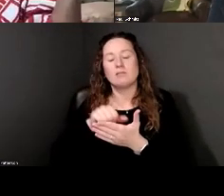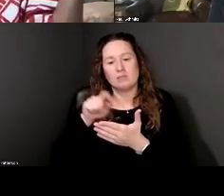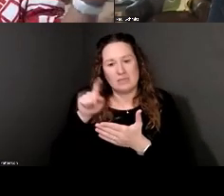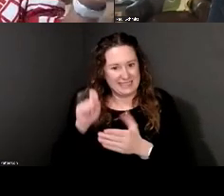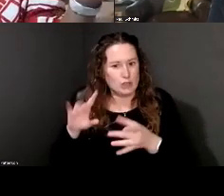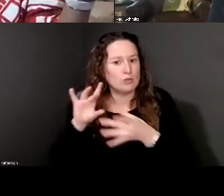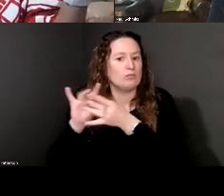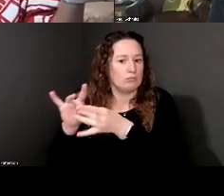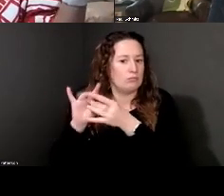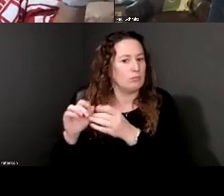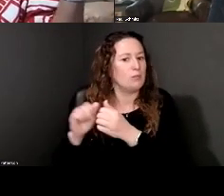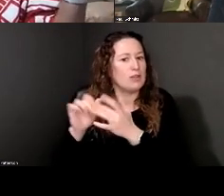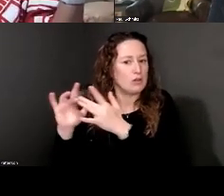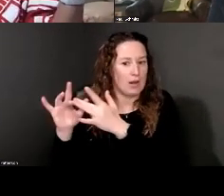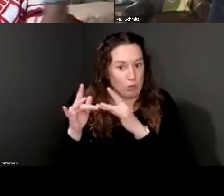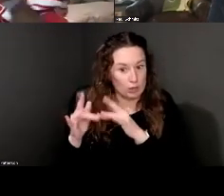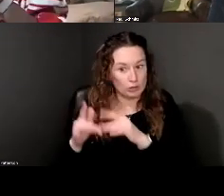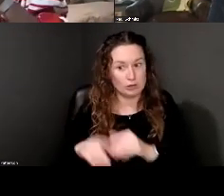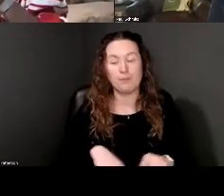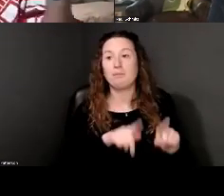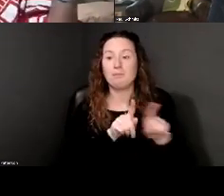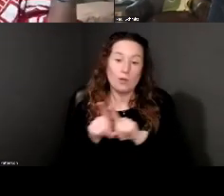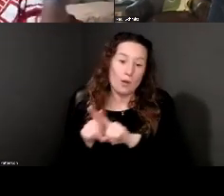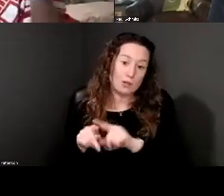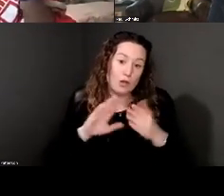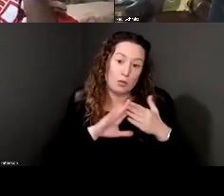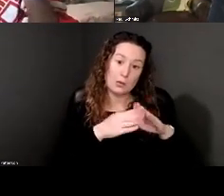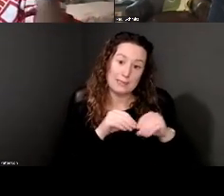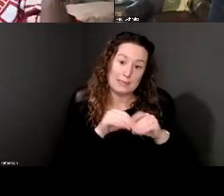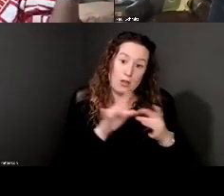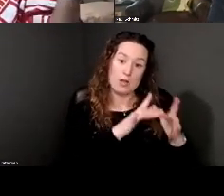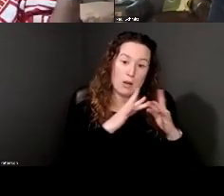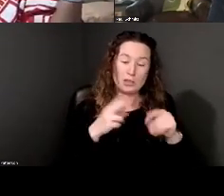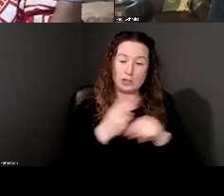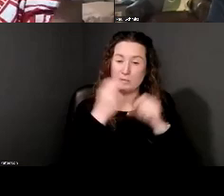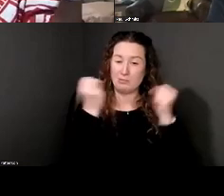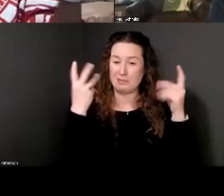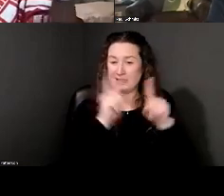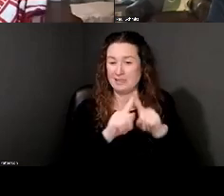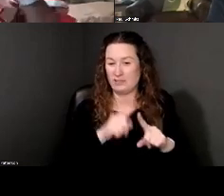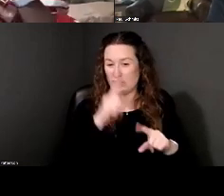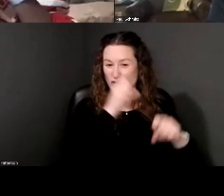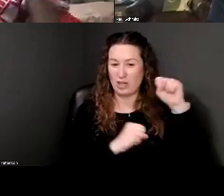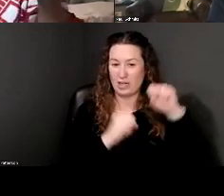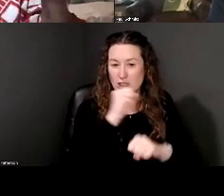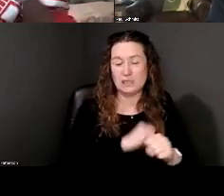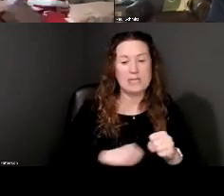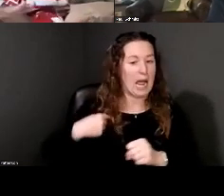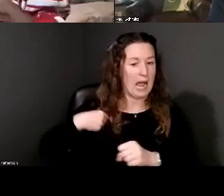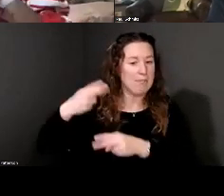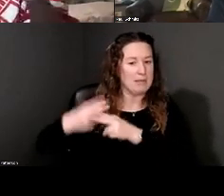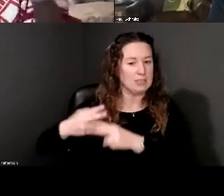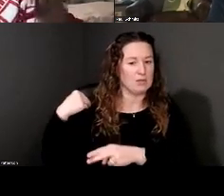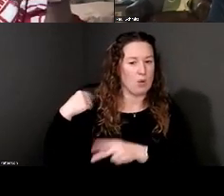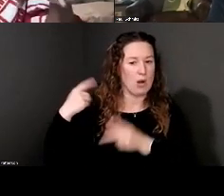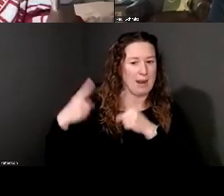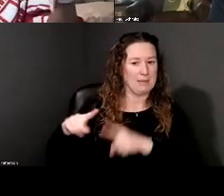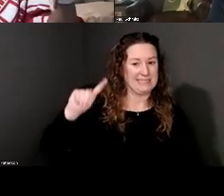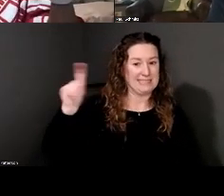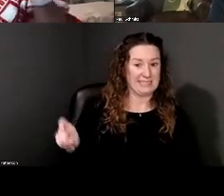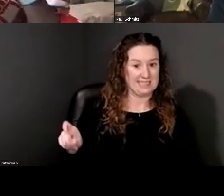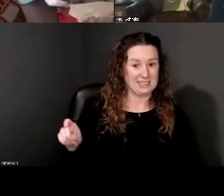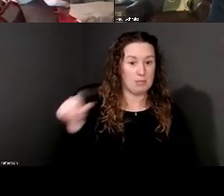in communities across our network use a range of strategies. I lifted up some of what's happening in Texas, but for places where this is completely